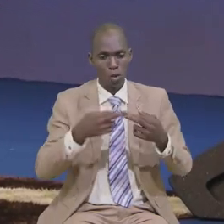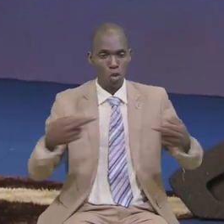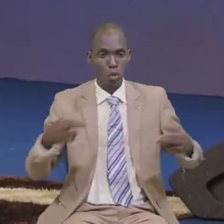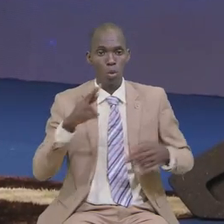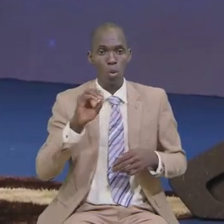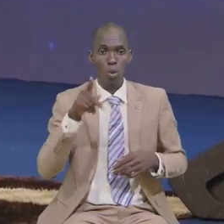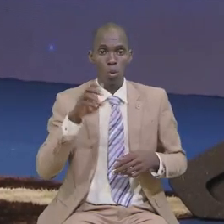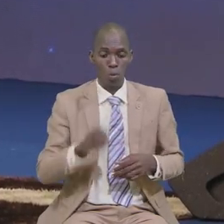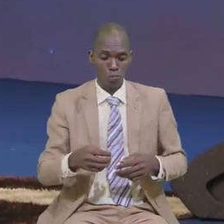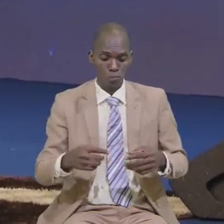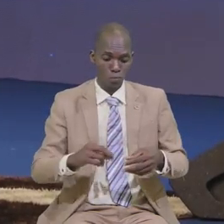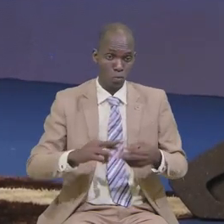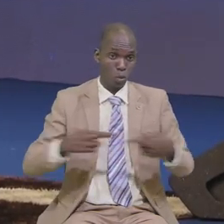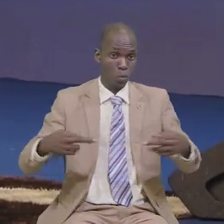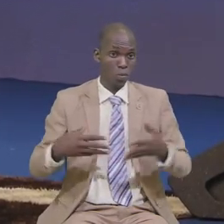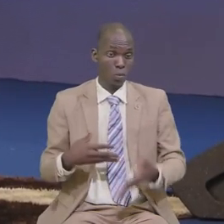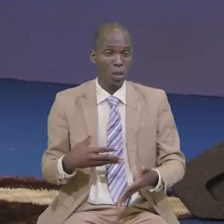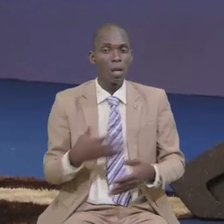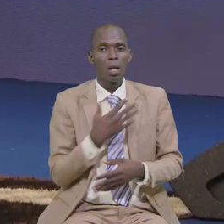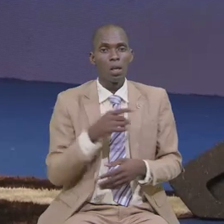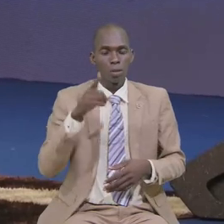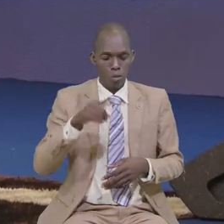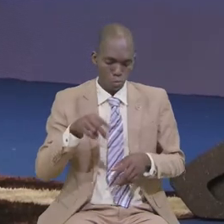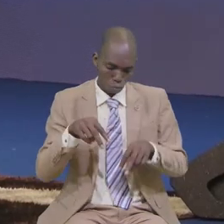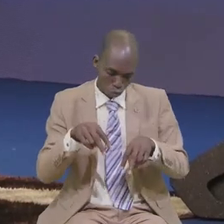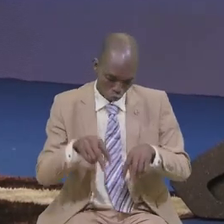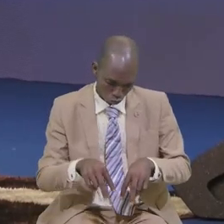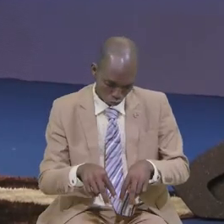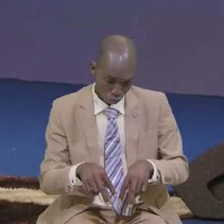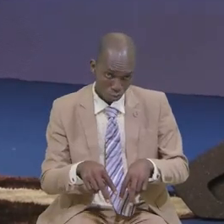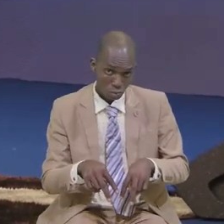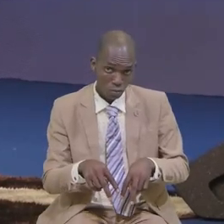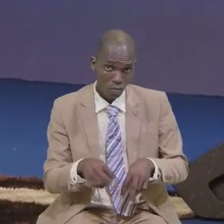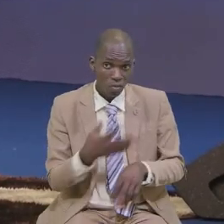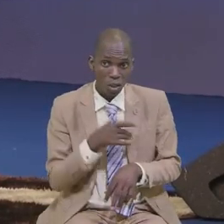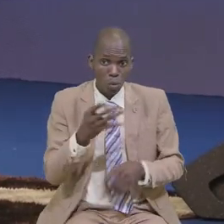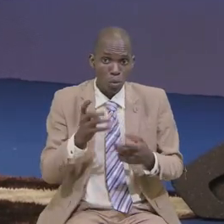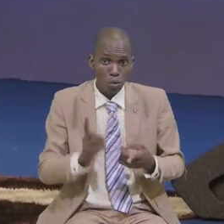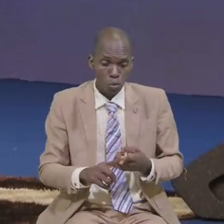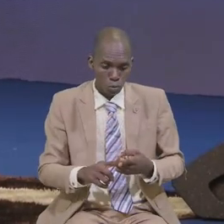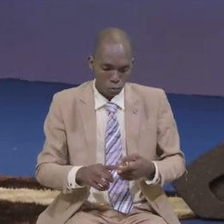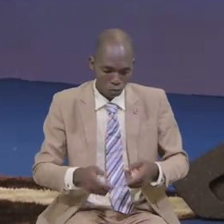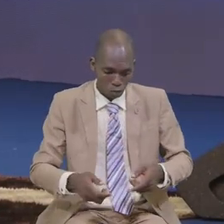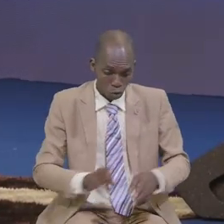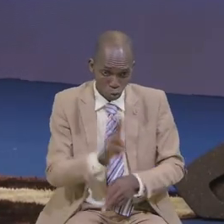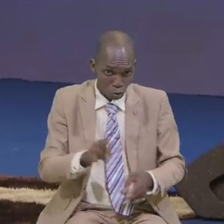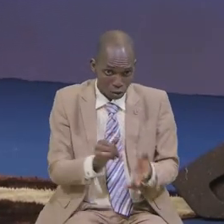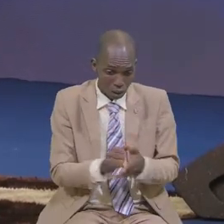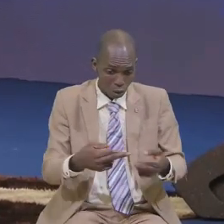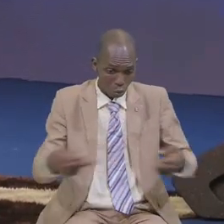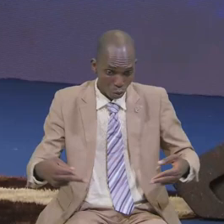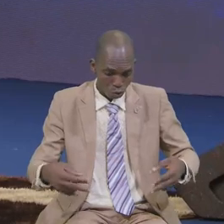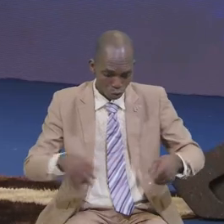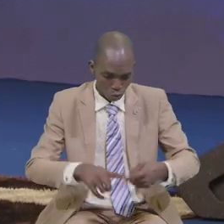string, and then you bend down and you want to pull yourself up through those